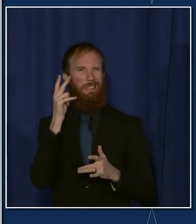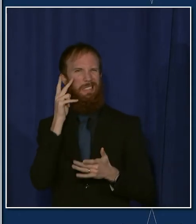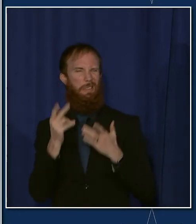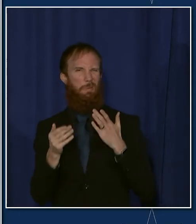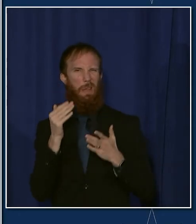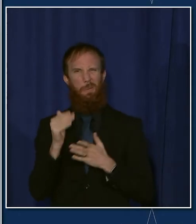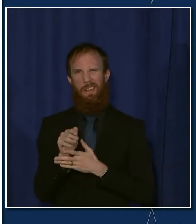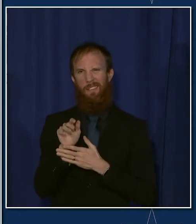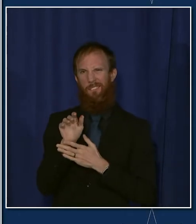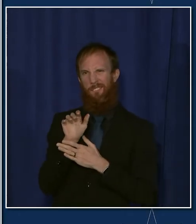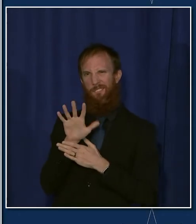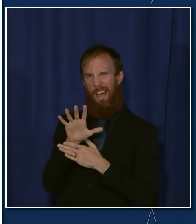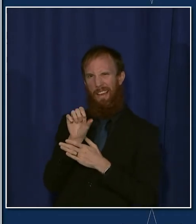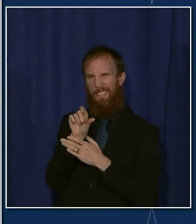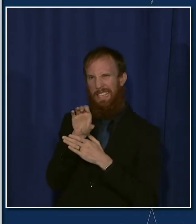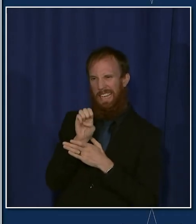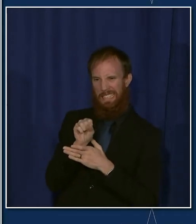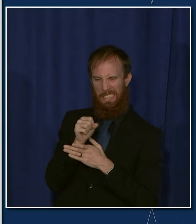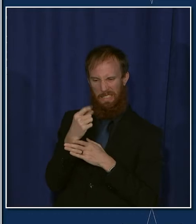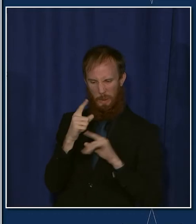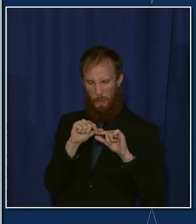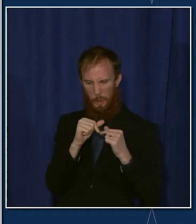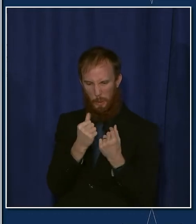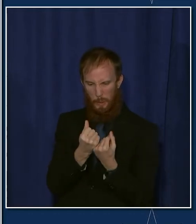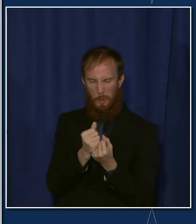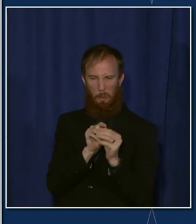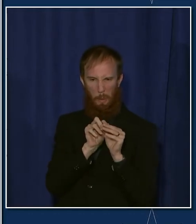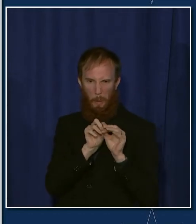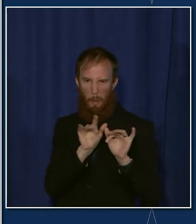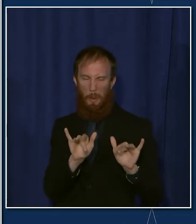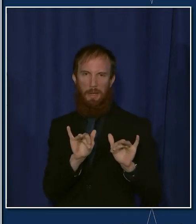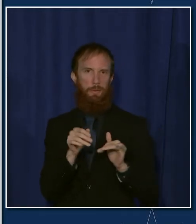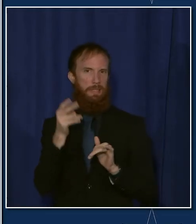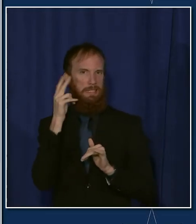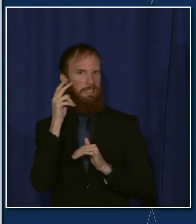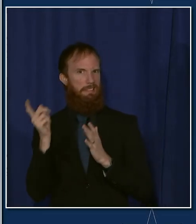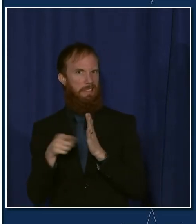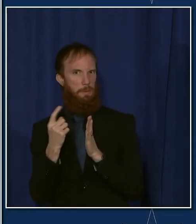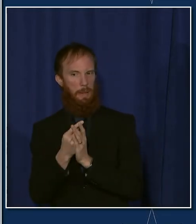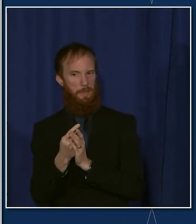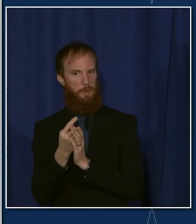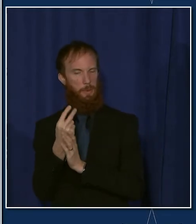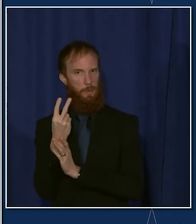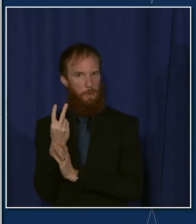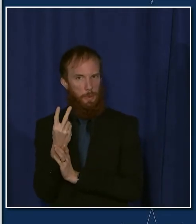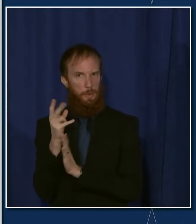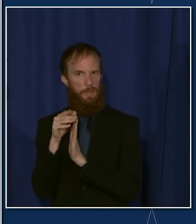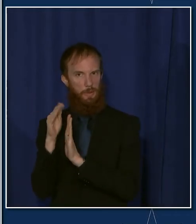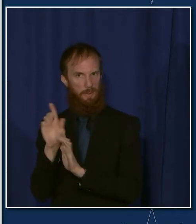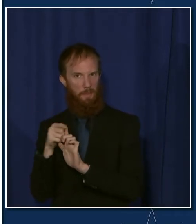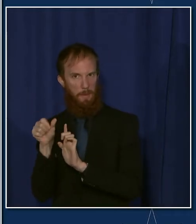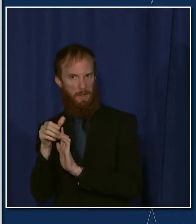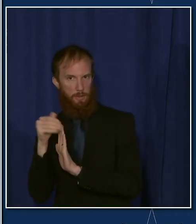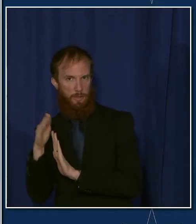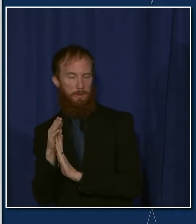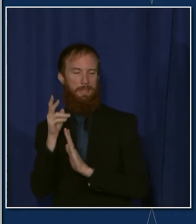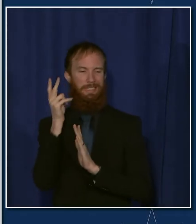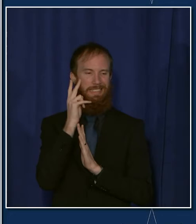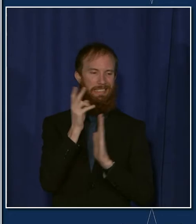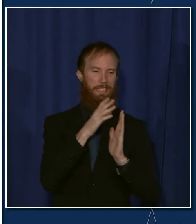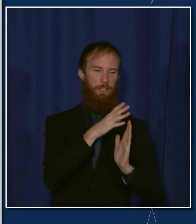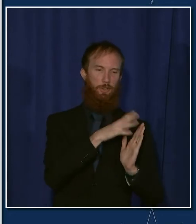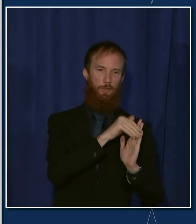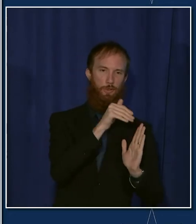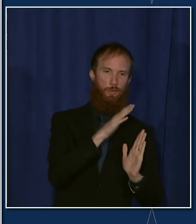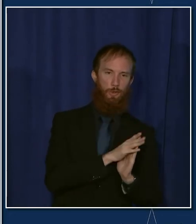them, in fact, are 2 cases. In most cases, they are student to student. We've also seen some staff to staff. We've had just a